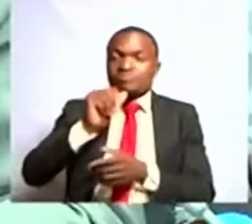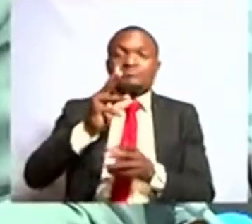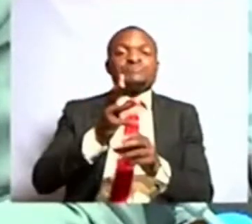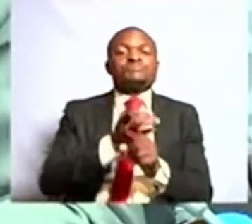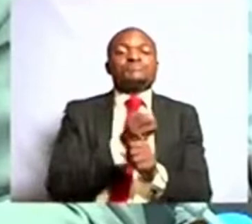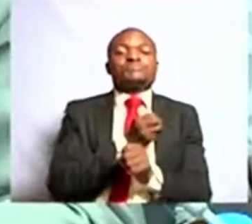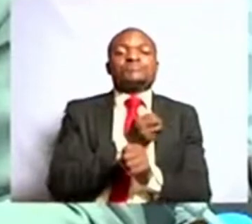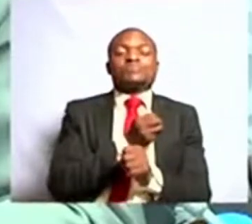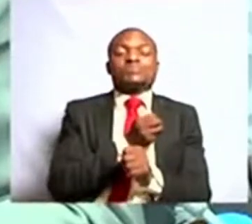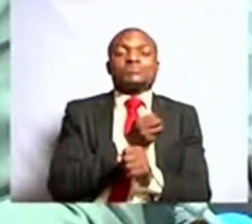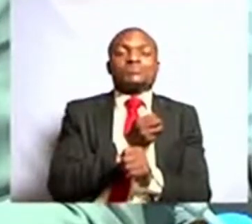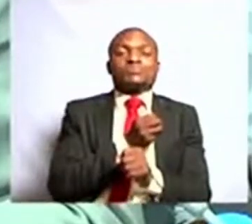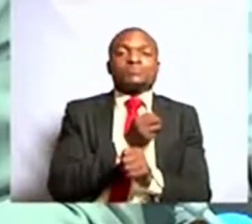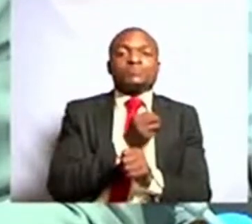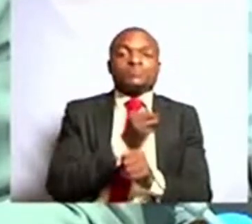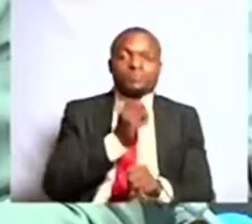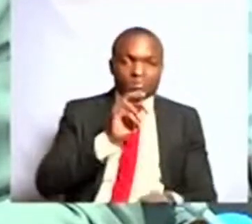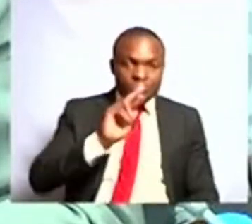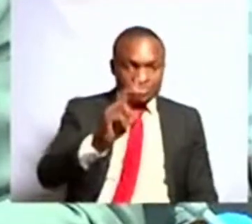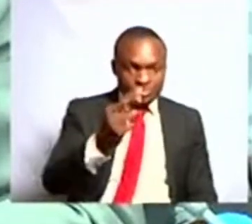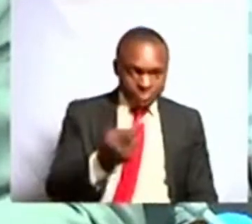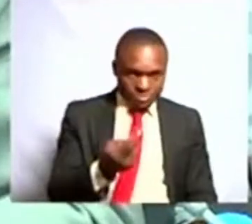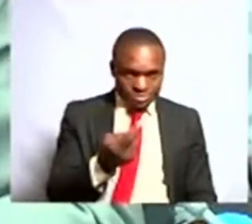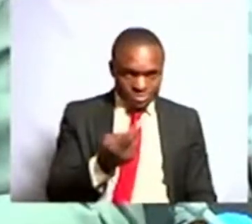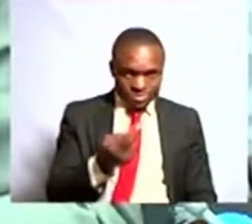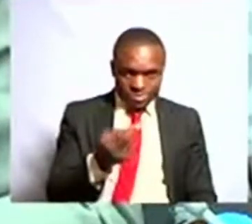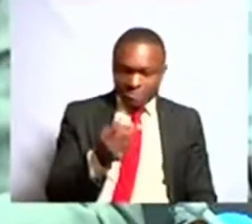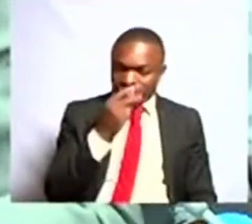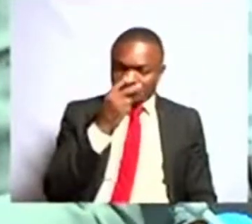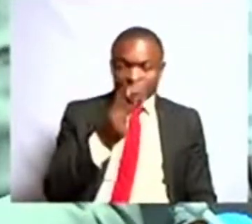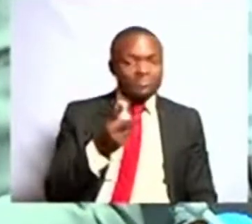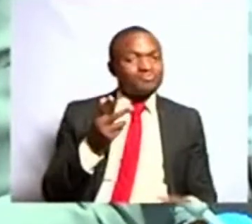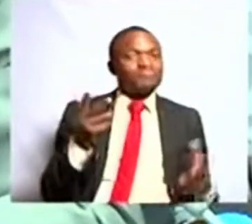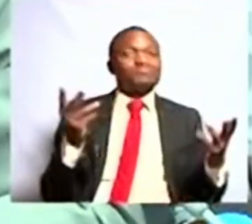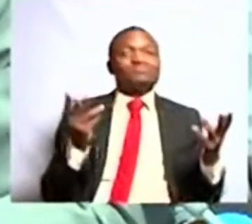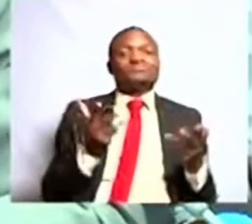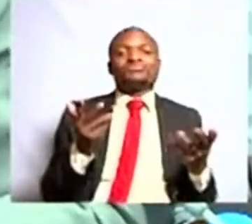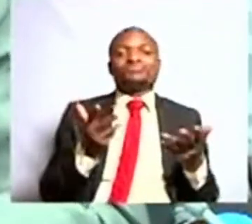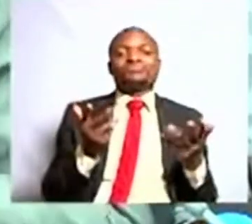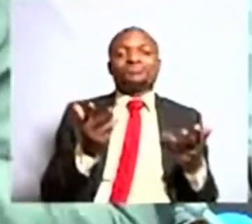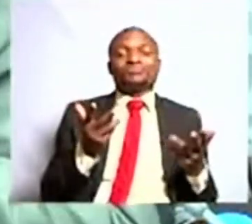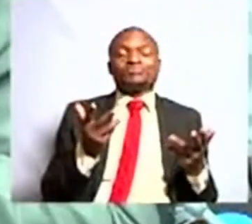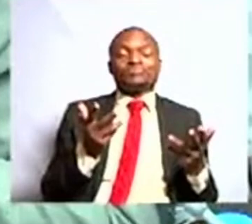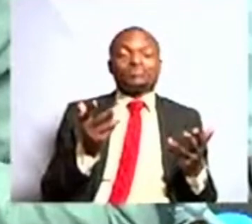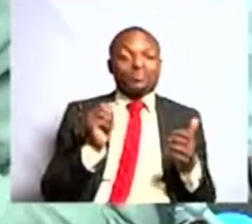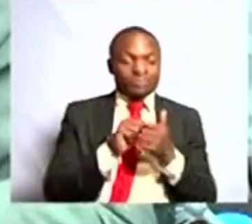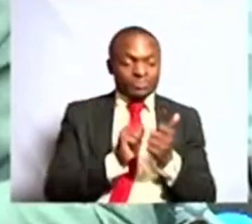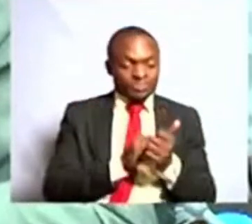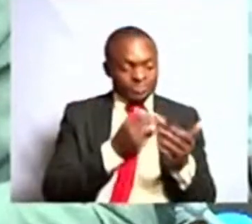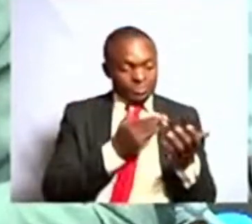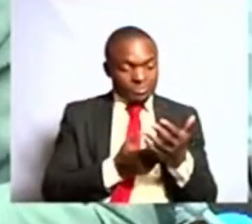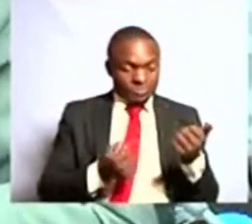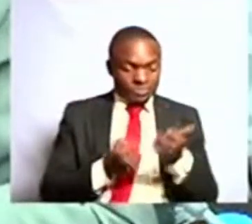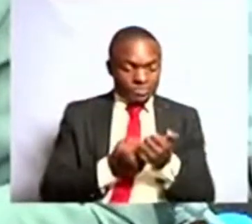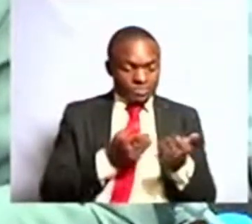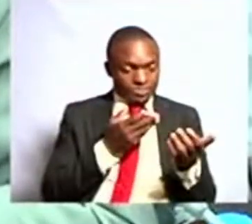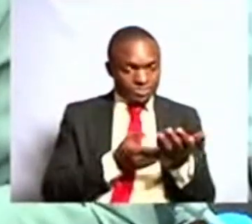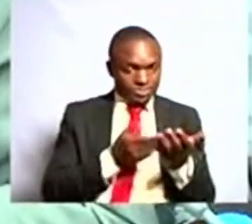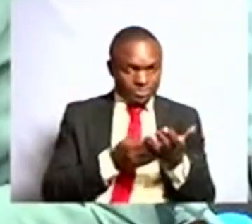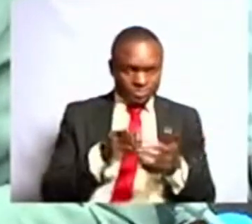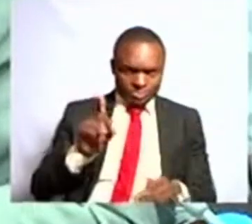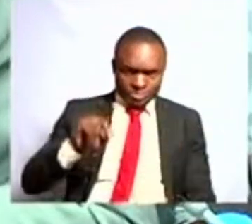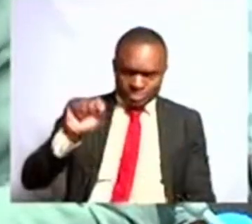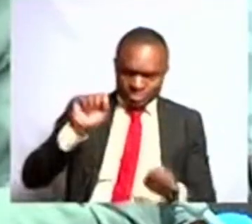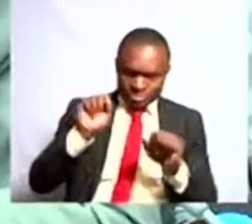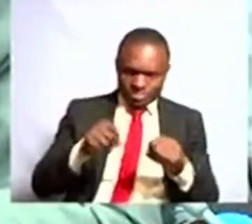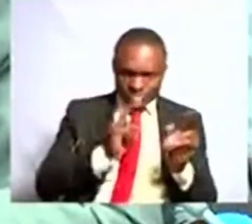get a retention? Because I haven't seen anything preceding this. Thank you, take Chair.